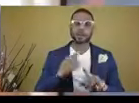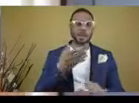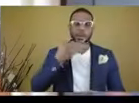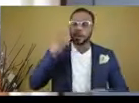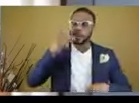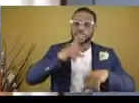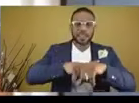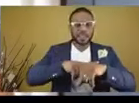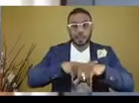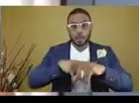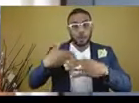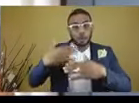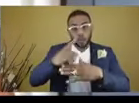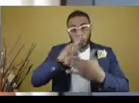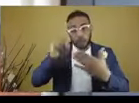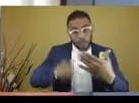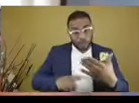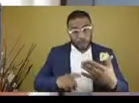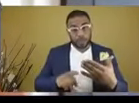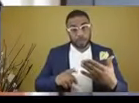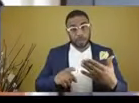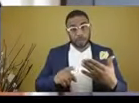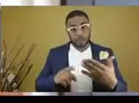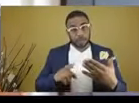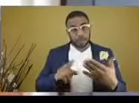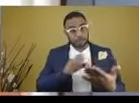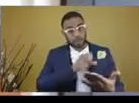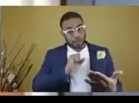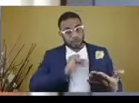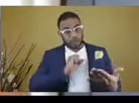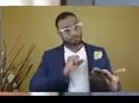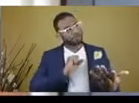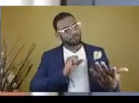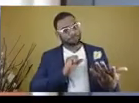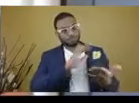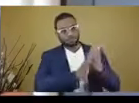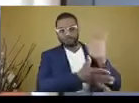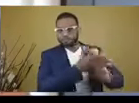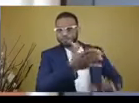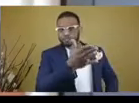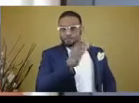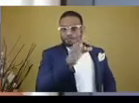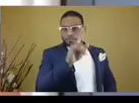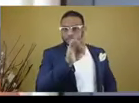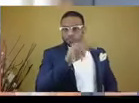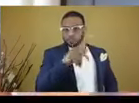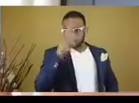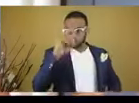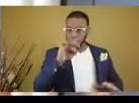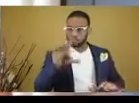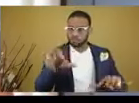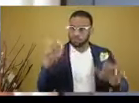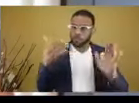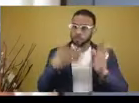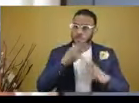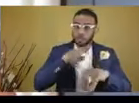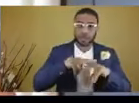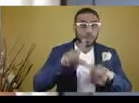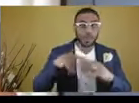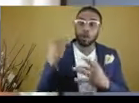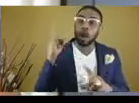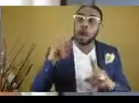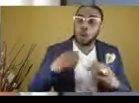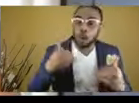time. Over the weekend, the Senate acquitted Donald Trump of the crimes he's committed against the nation. We can't wait, as we know,